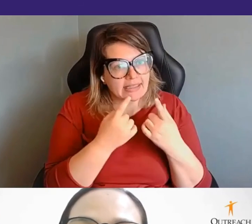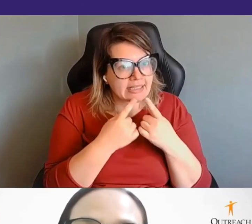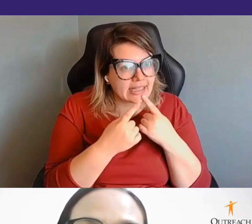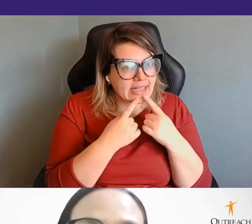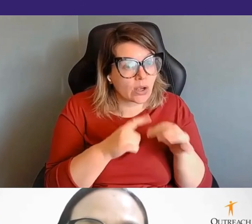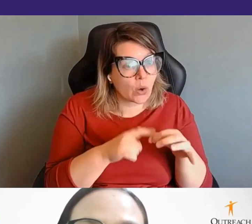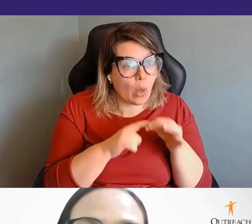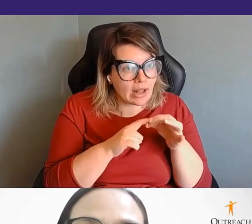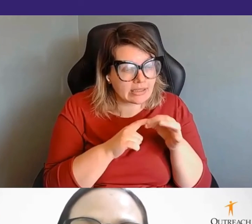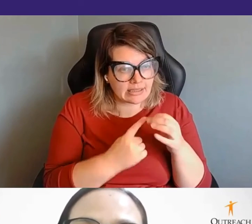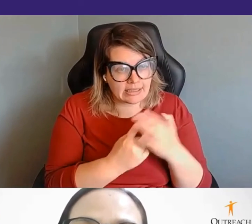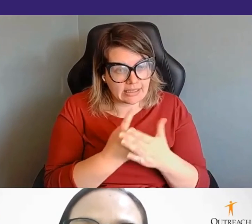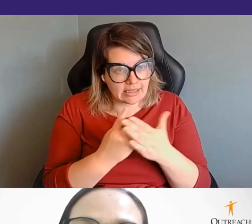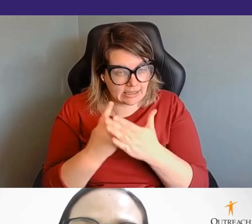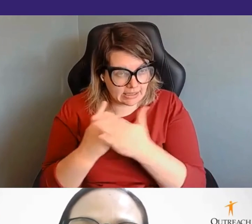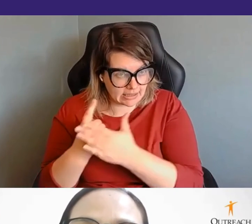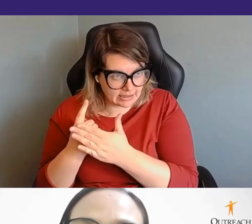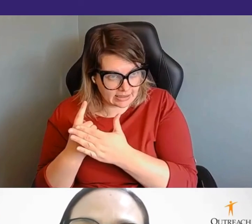very periodic,